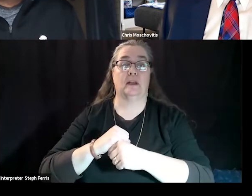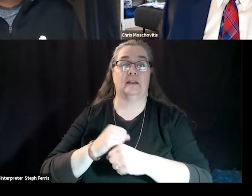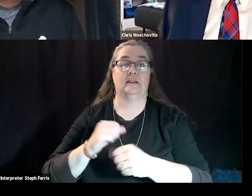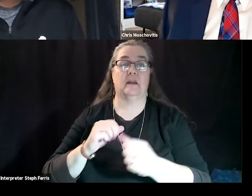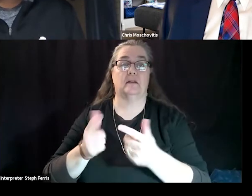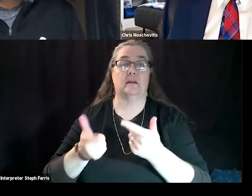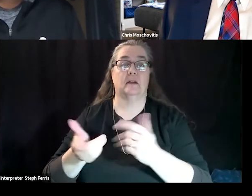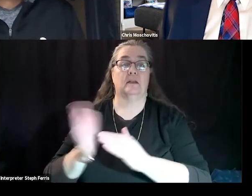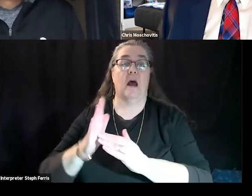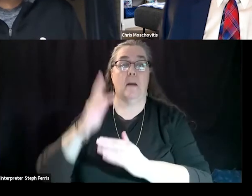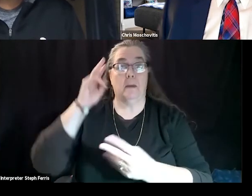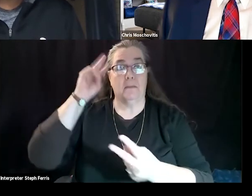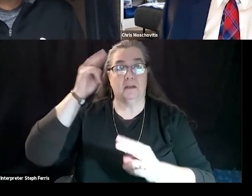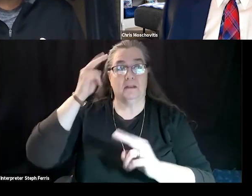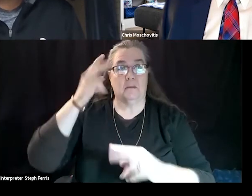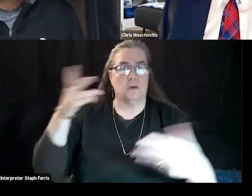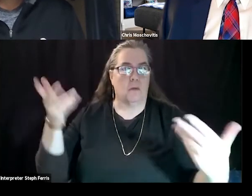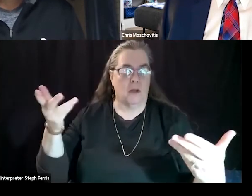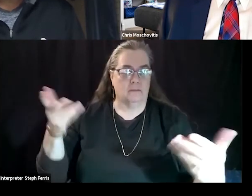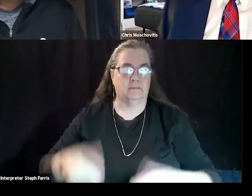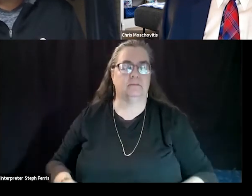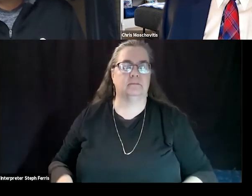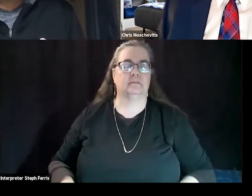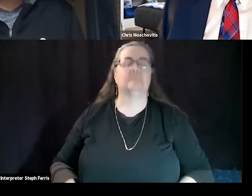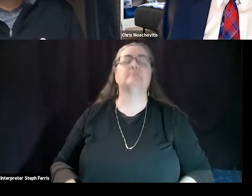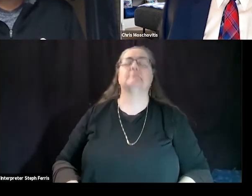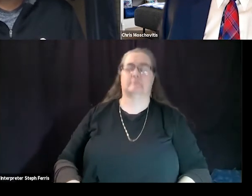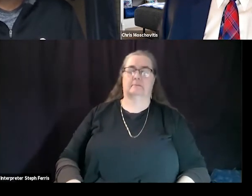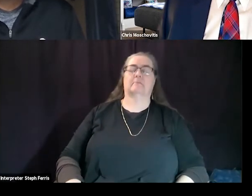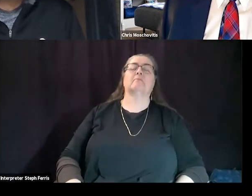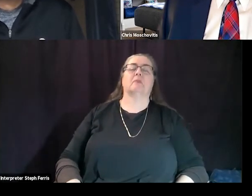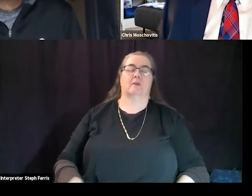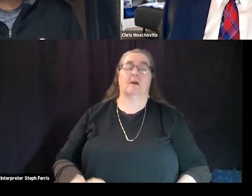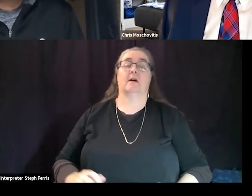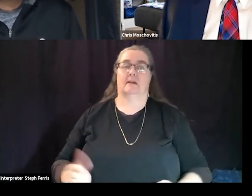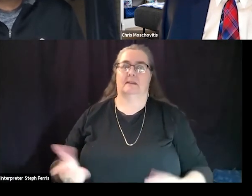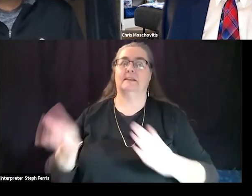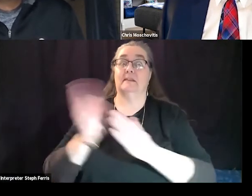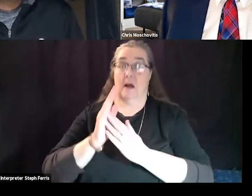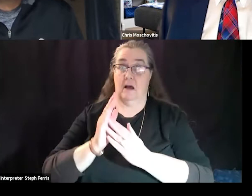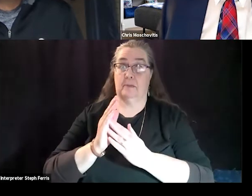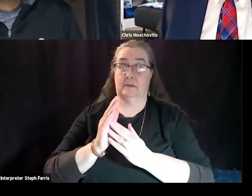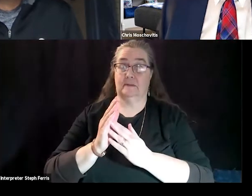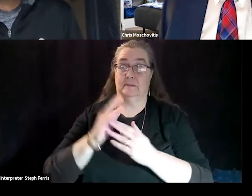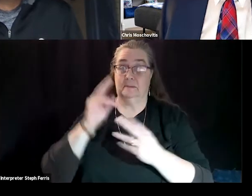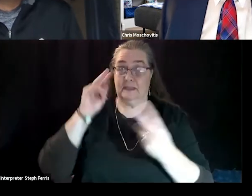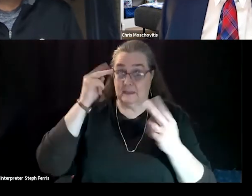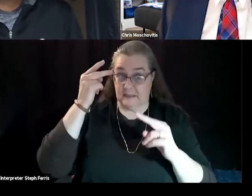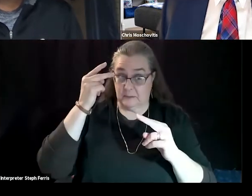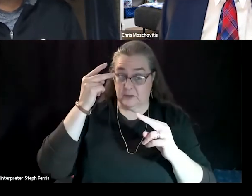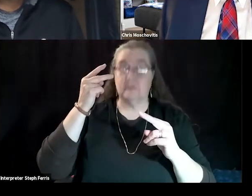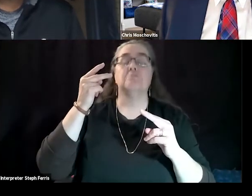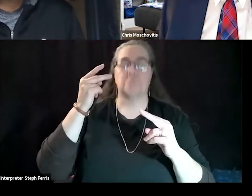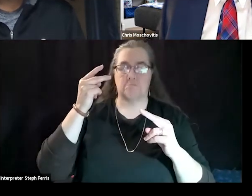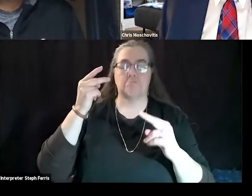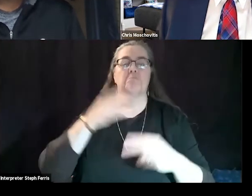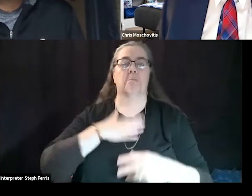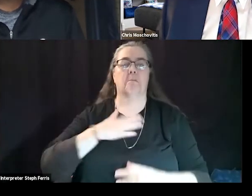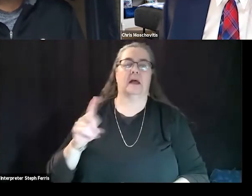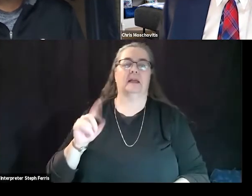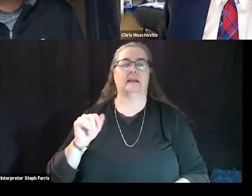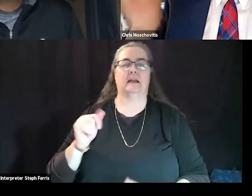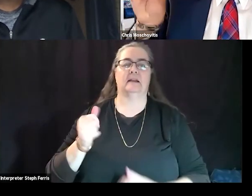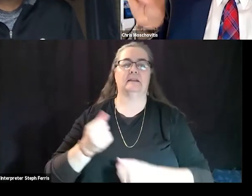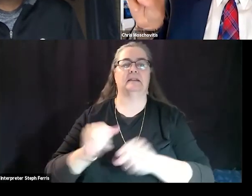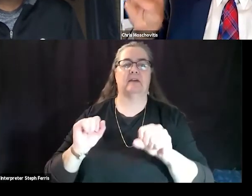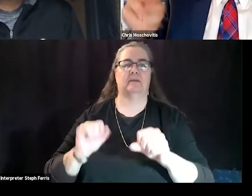misconception by far is my data is safe. So you start from that misconception, and